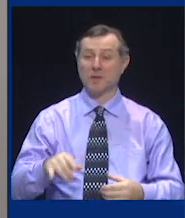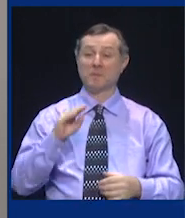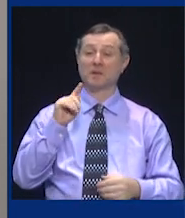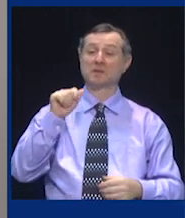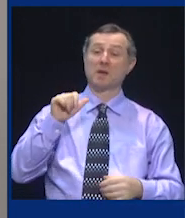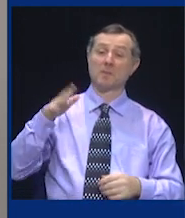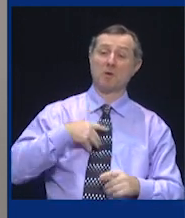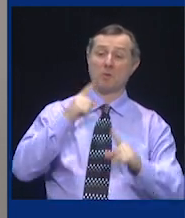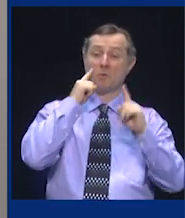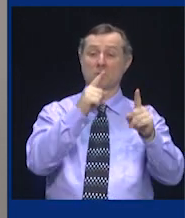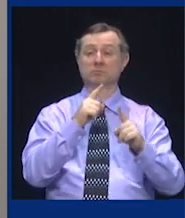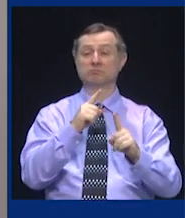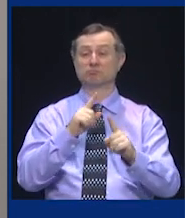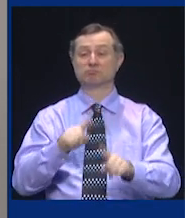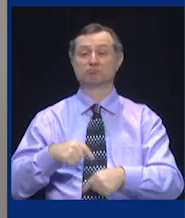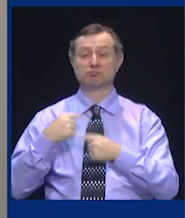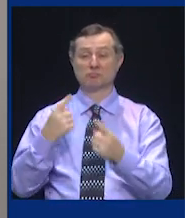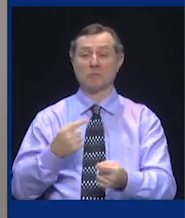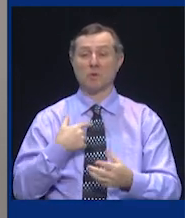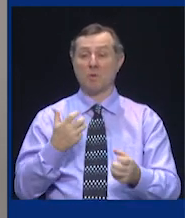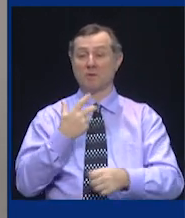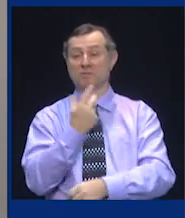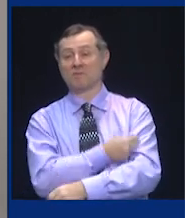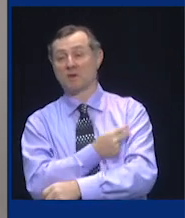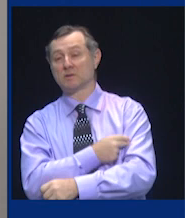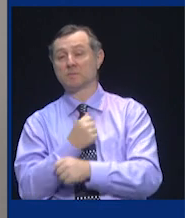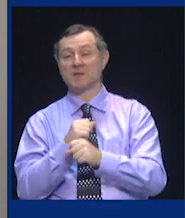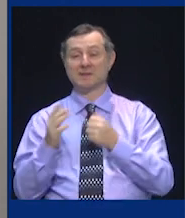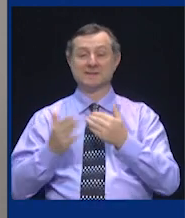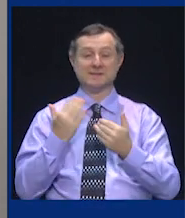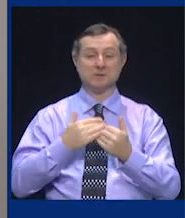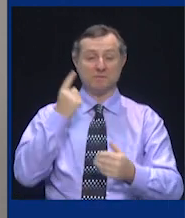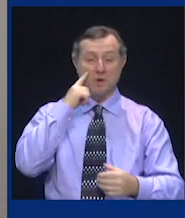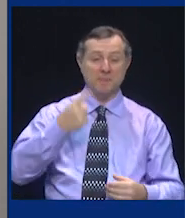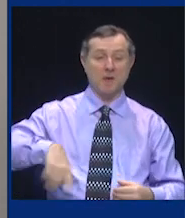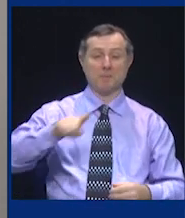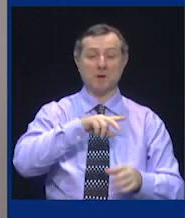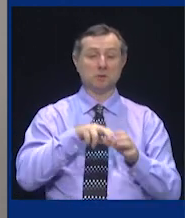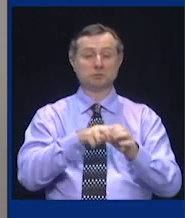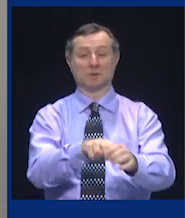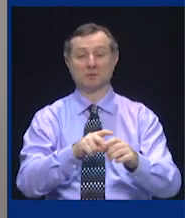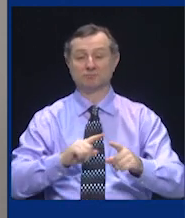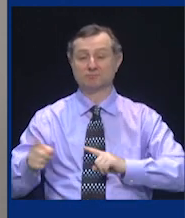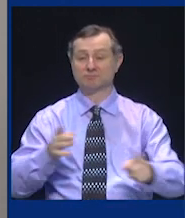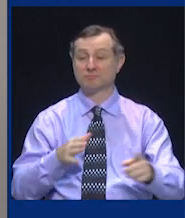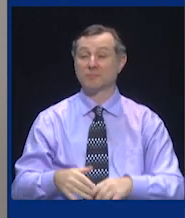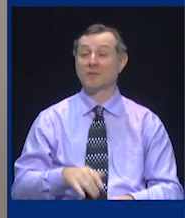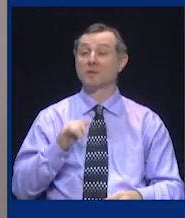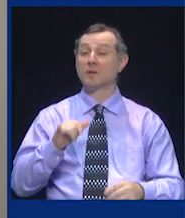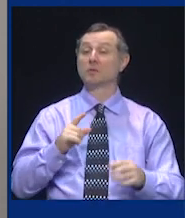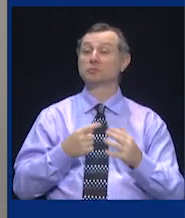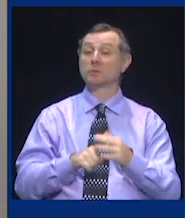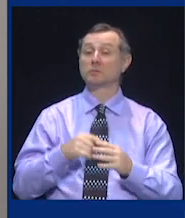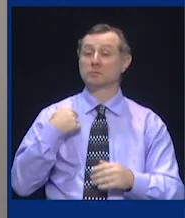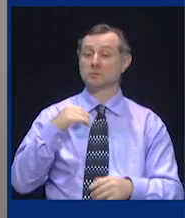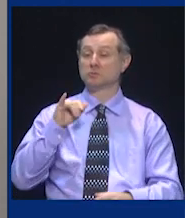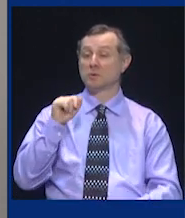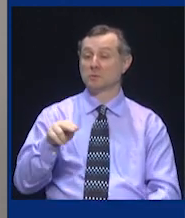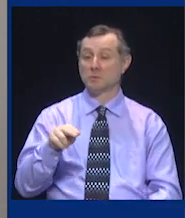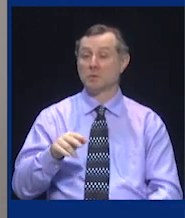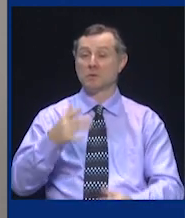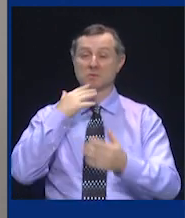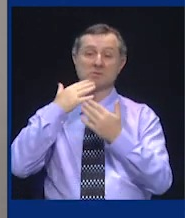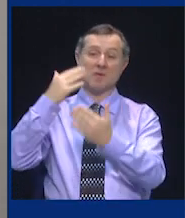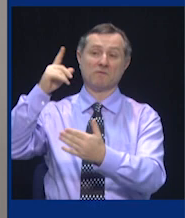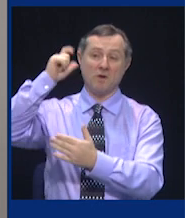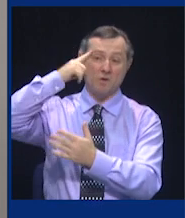start to make getting vaccinated as easy and convenient as possible. As early as January, thanks in large part to the governor